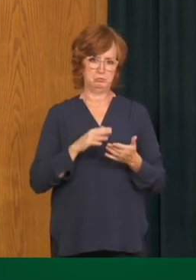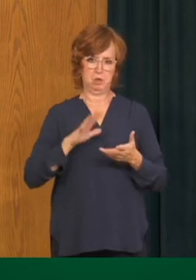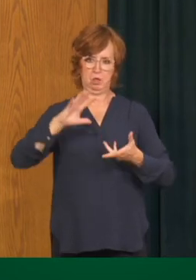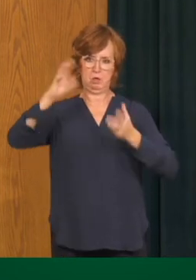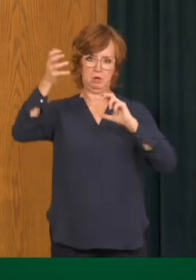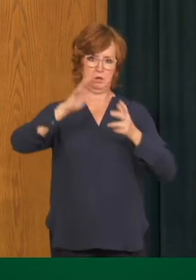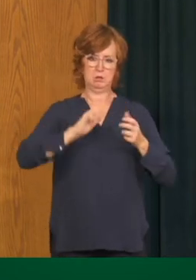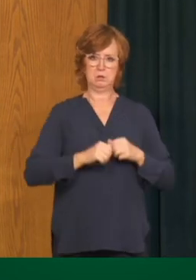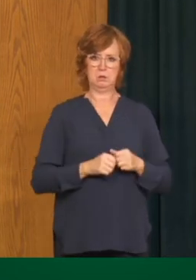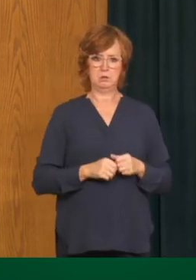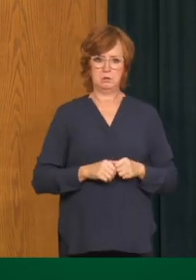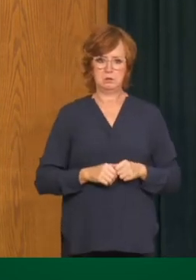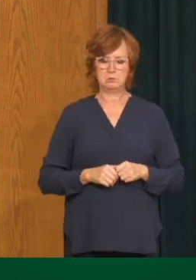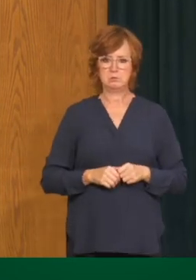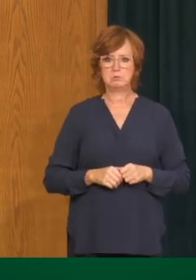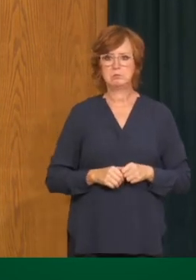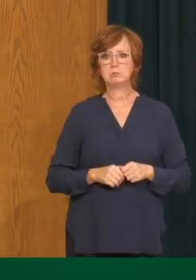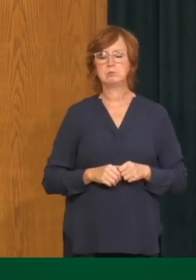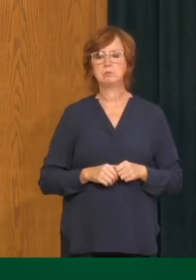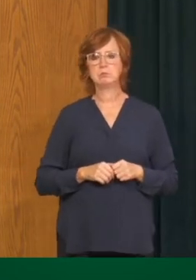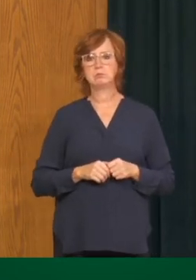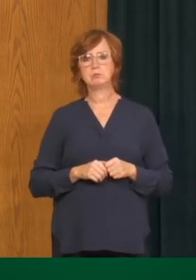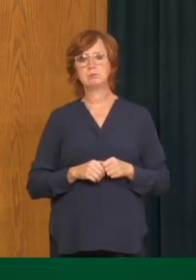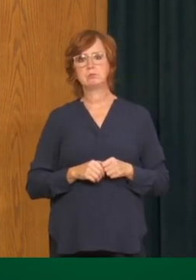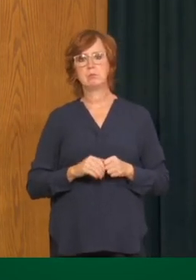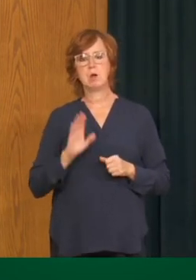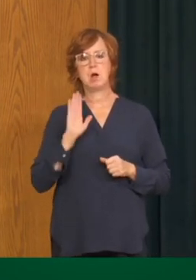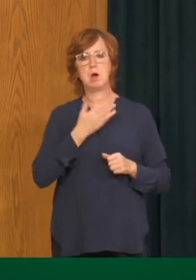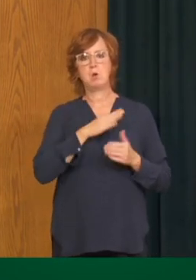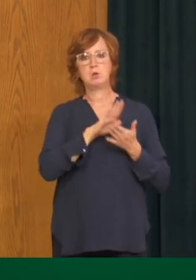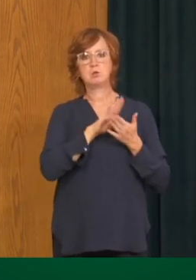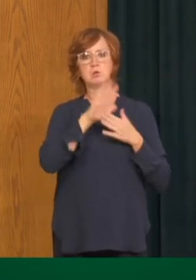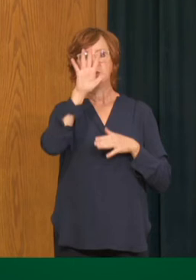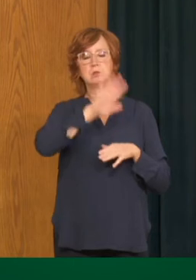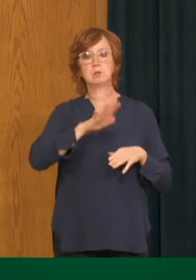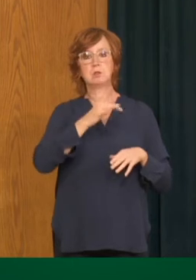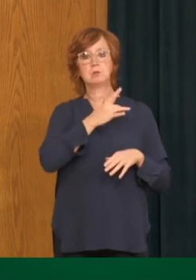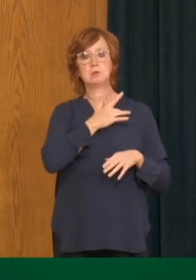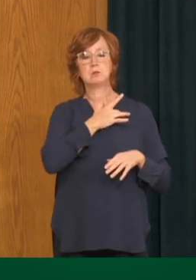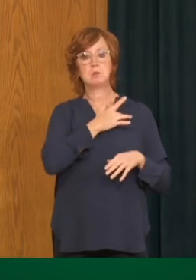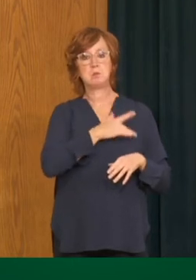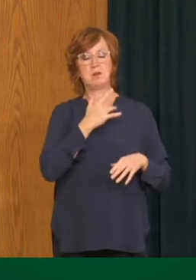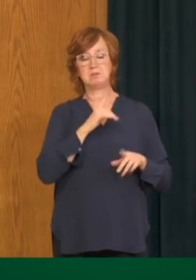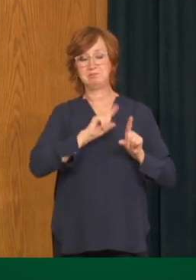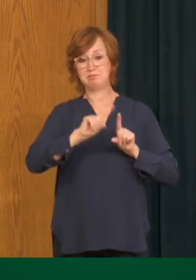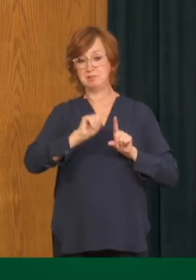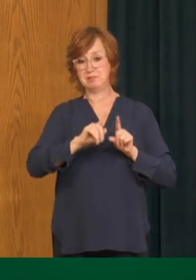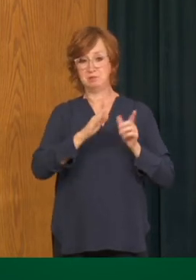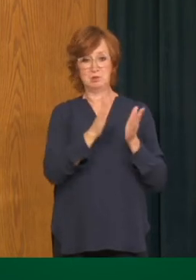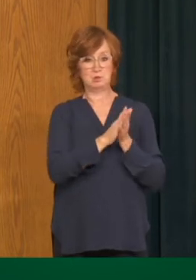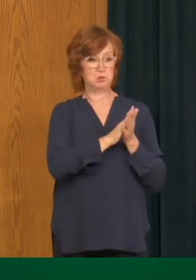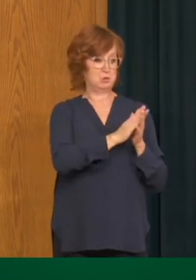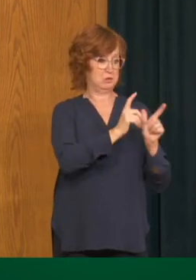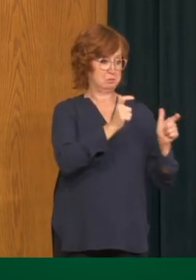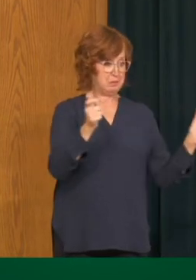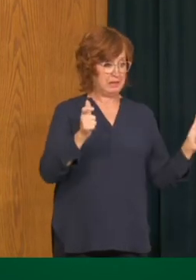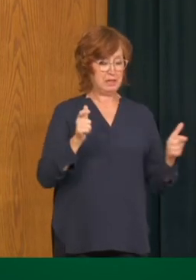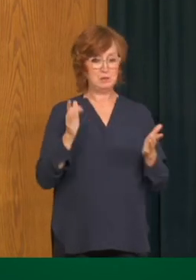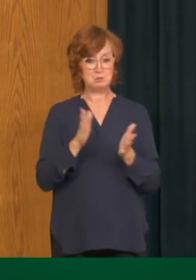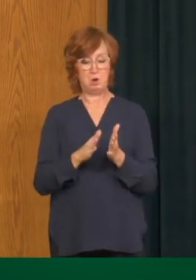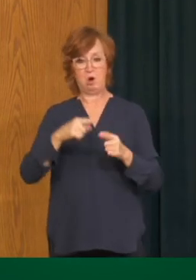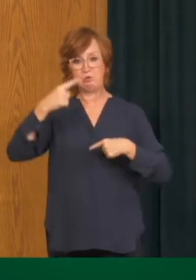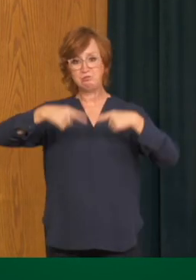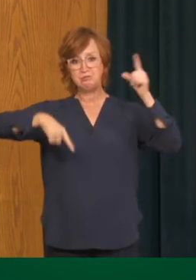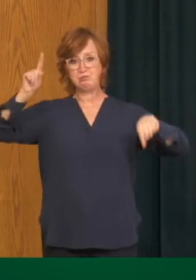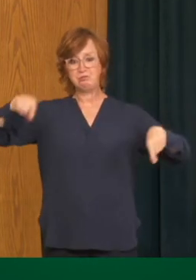we have in our capital infrastructure in our schools across the province, the differentiation we have in our staffing complements in those schools, as